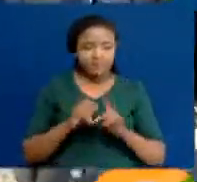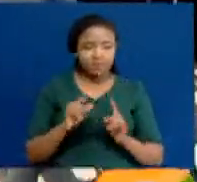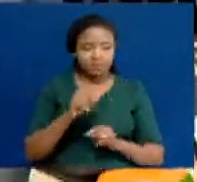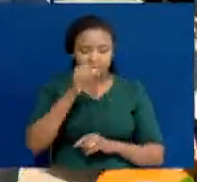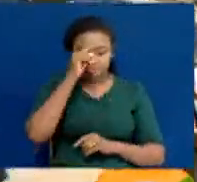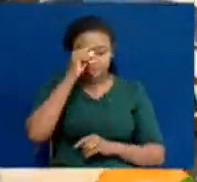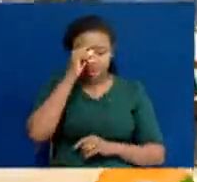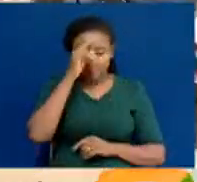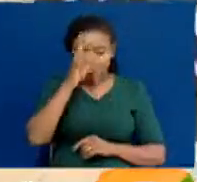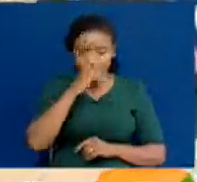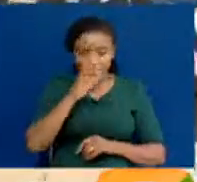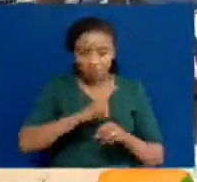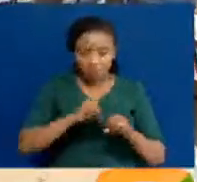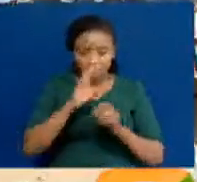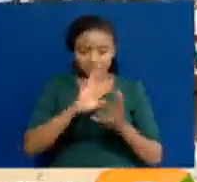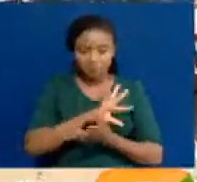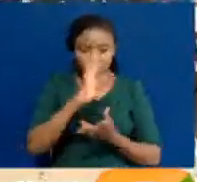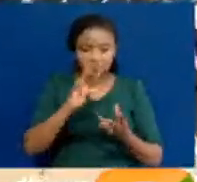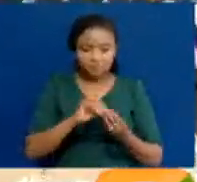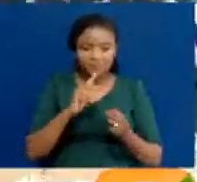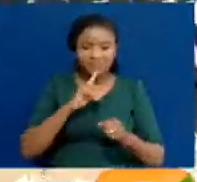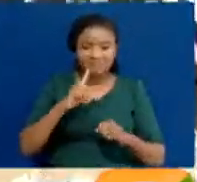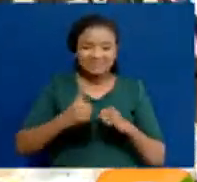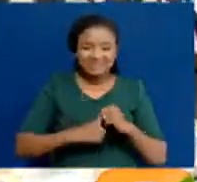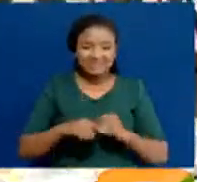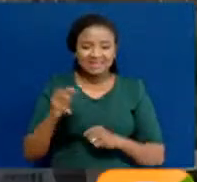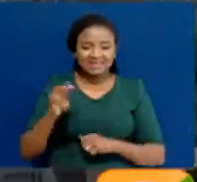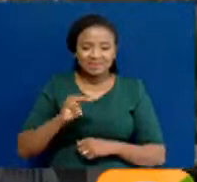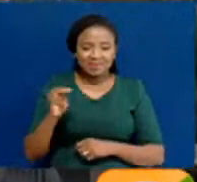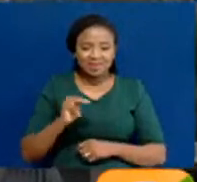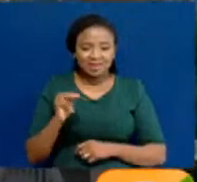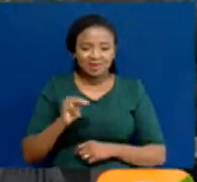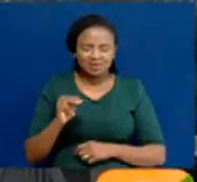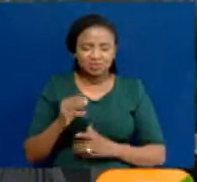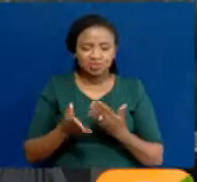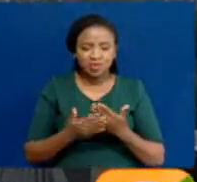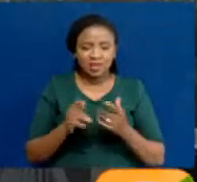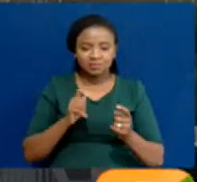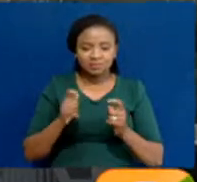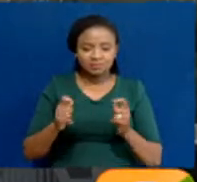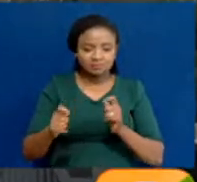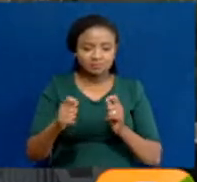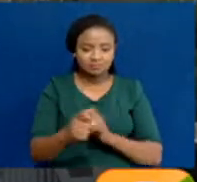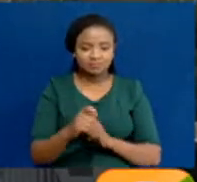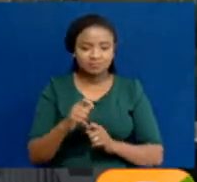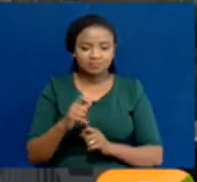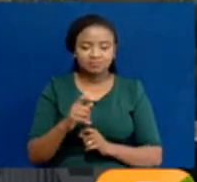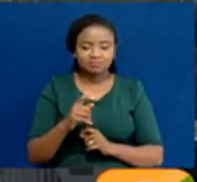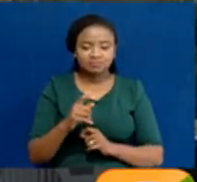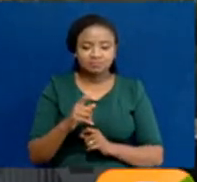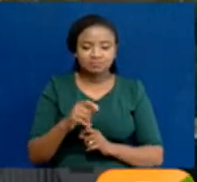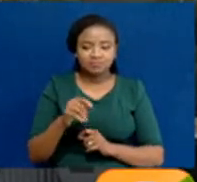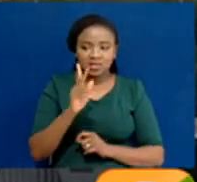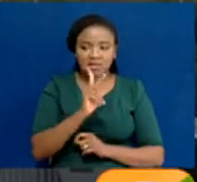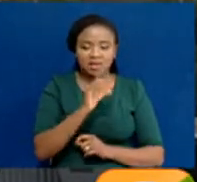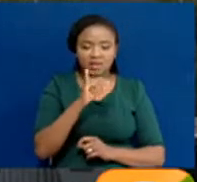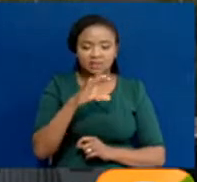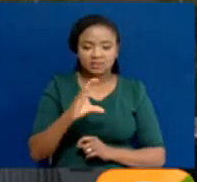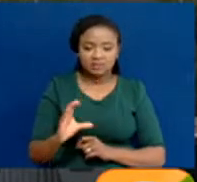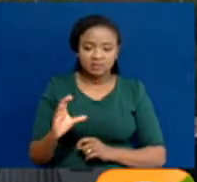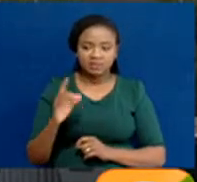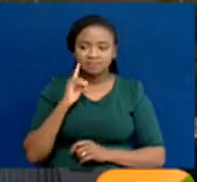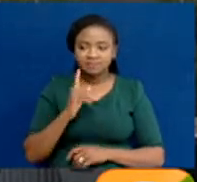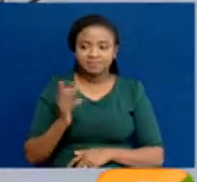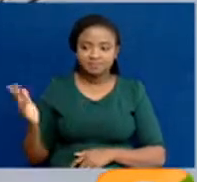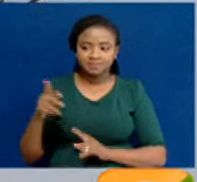also pumped a total of 600 million shillings into the rehabilitation of the Kenyatta International Convention Center,